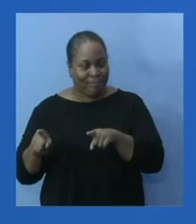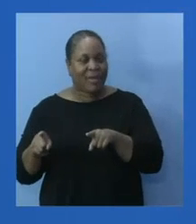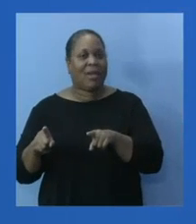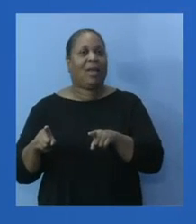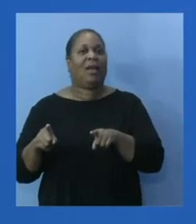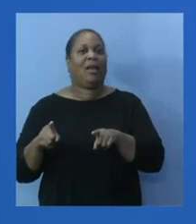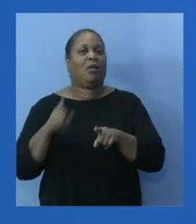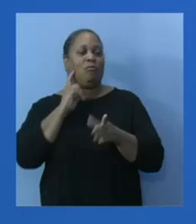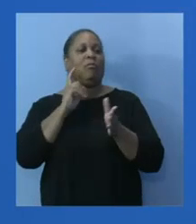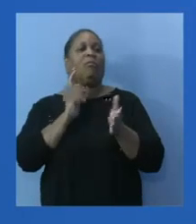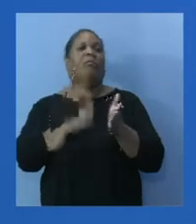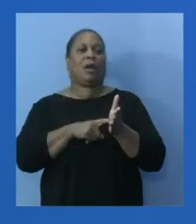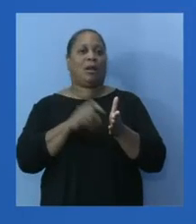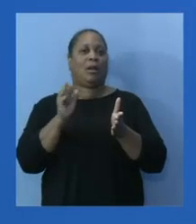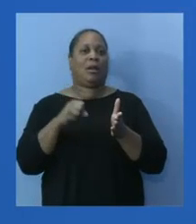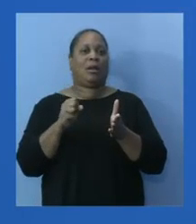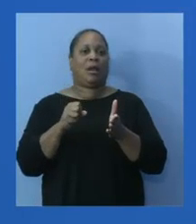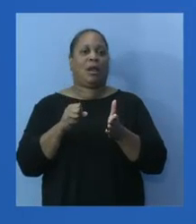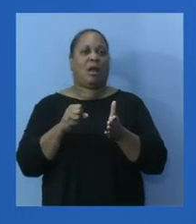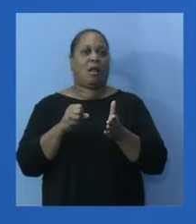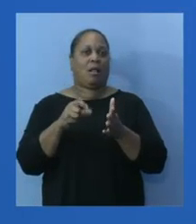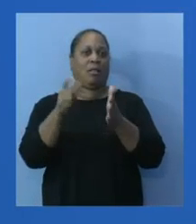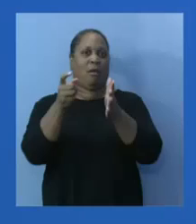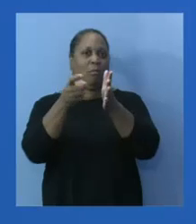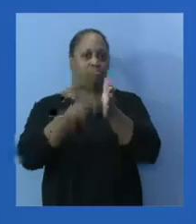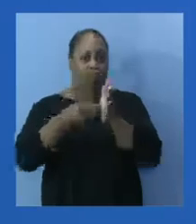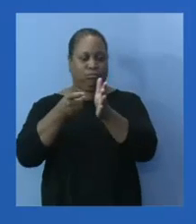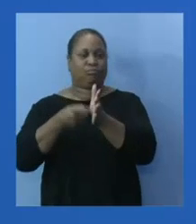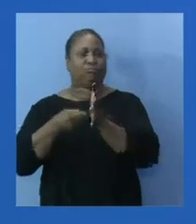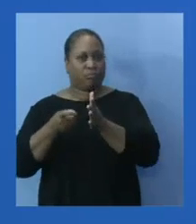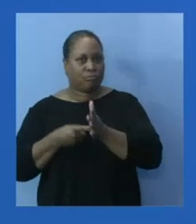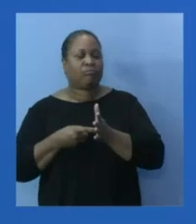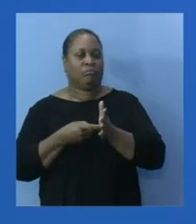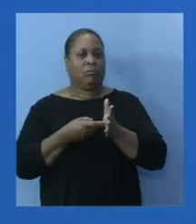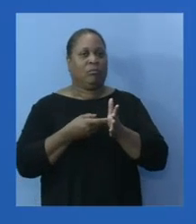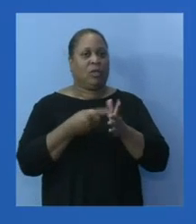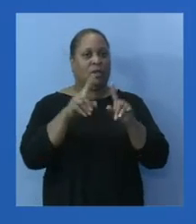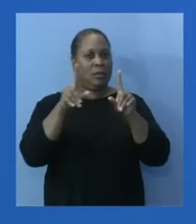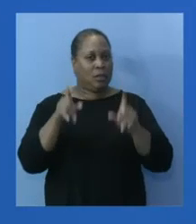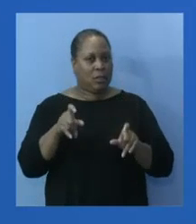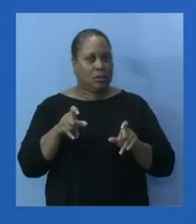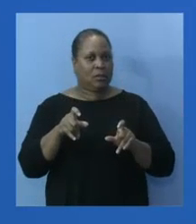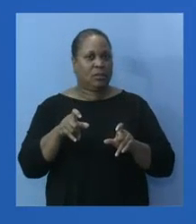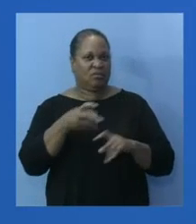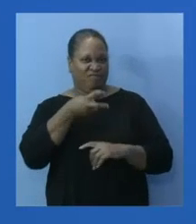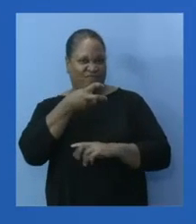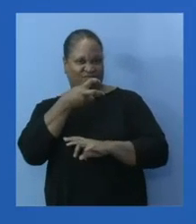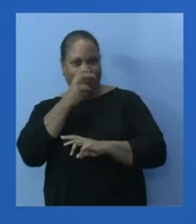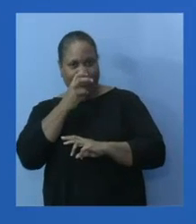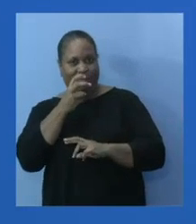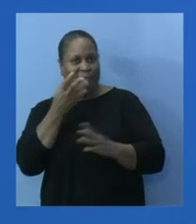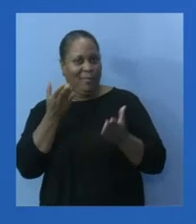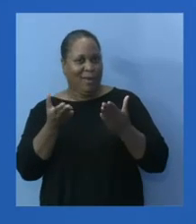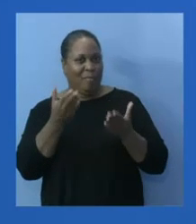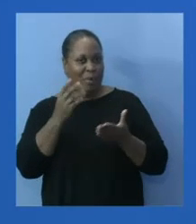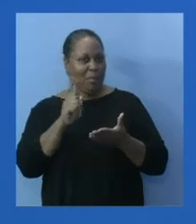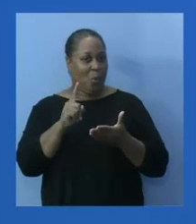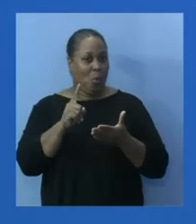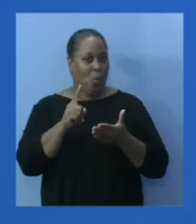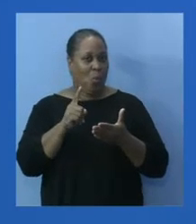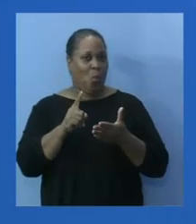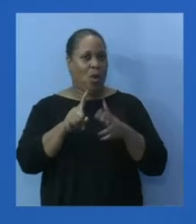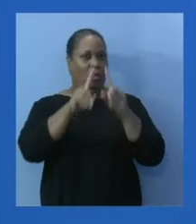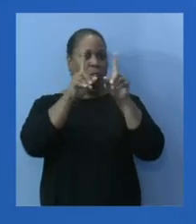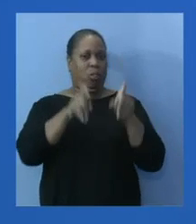we recognize that some of the criteria that we have with respect to testing and so forth, which is very stringent, and we probably have one of the most aggressive